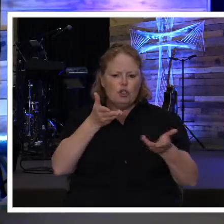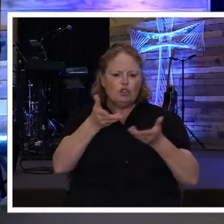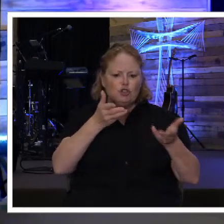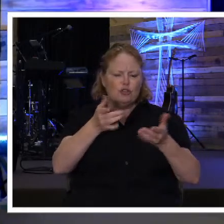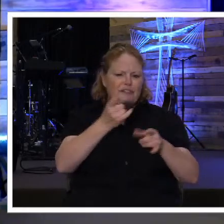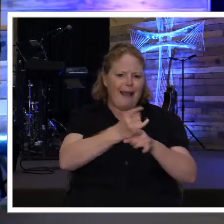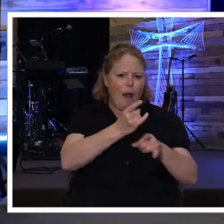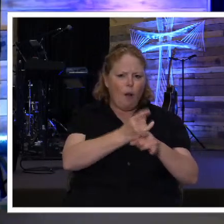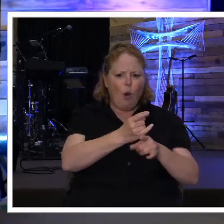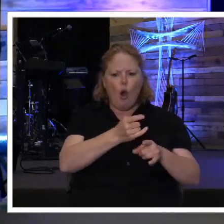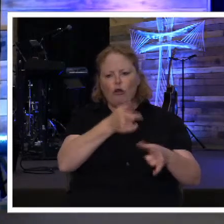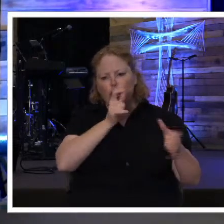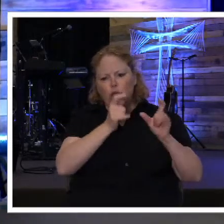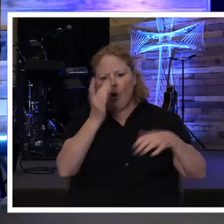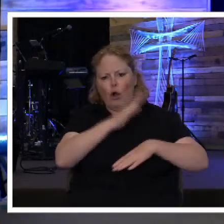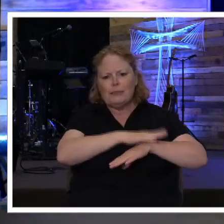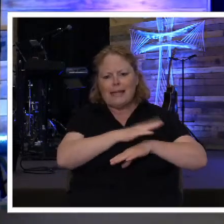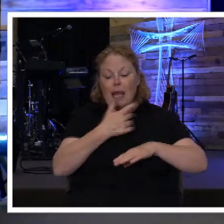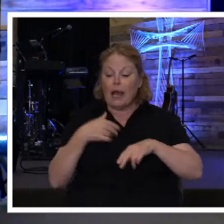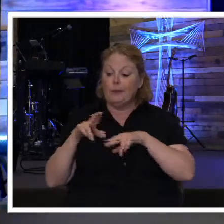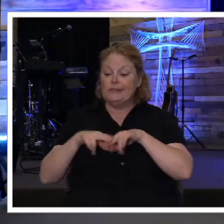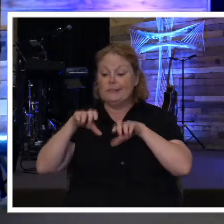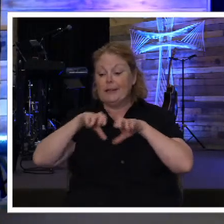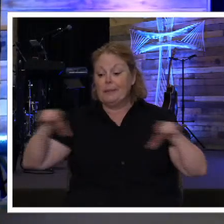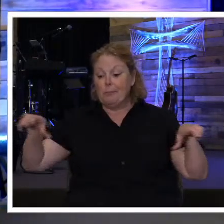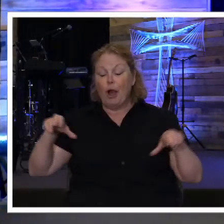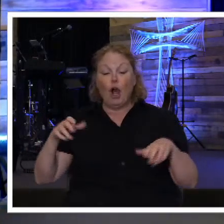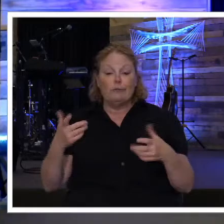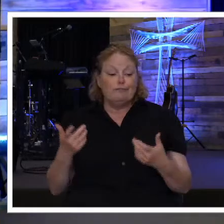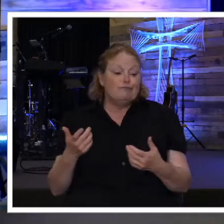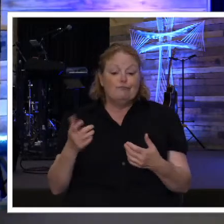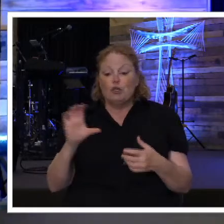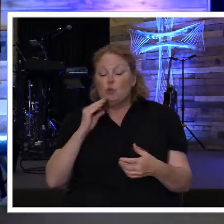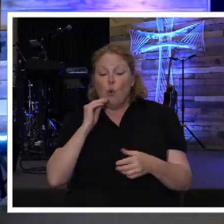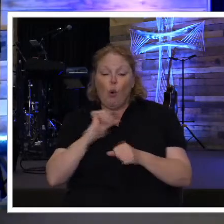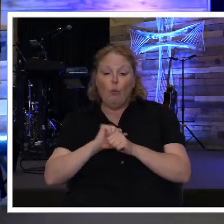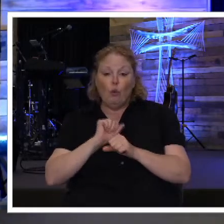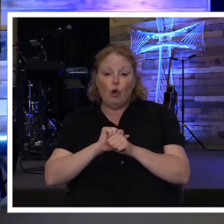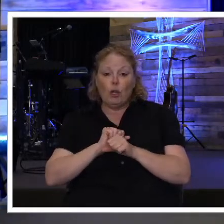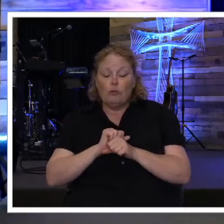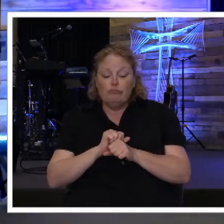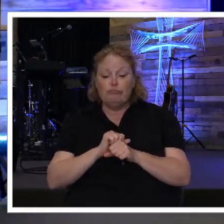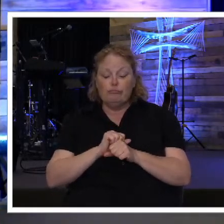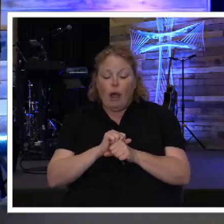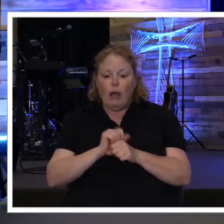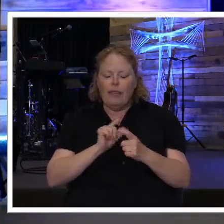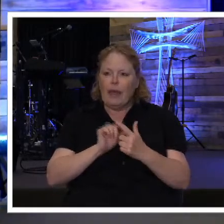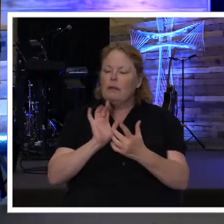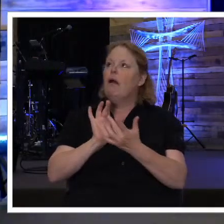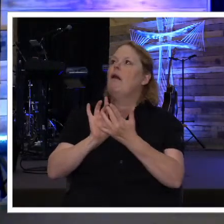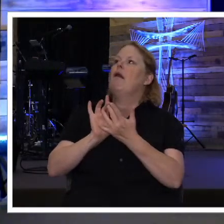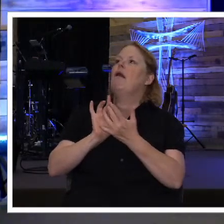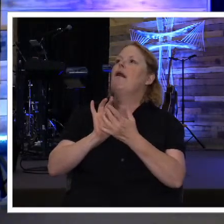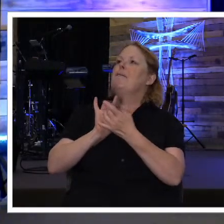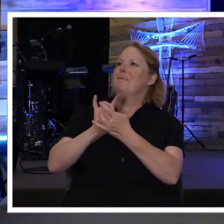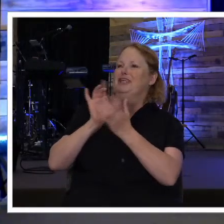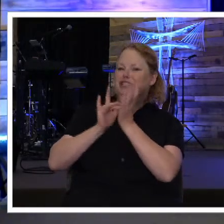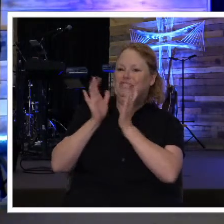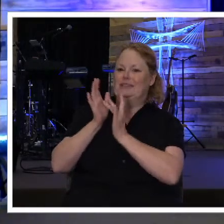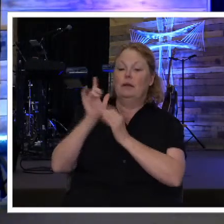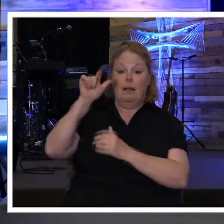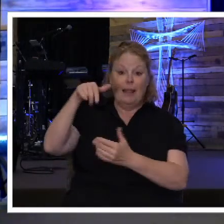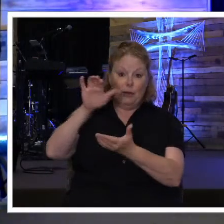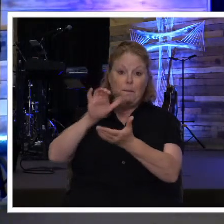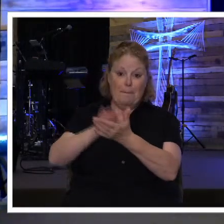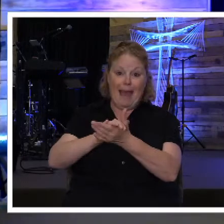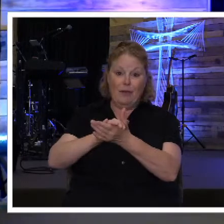day, and I would just do my homework there." And that was the environment I grew up in until I met Jesus Christ. She later then married, and her